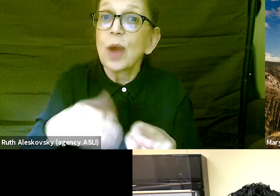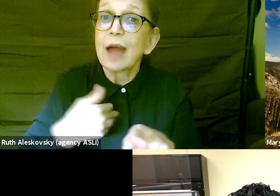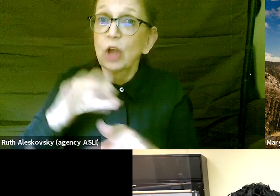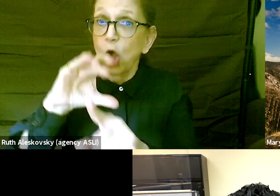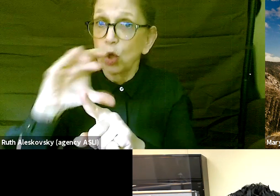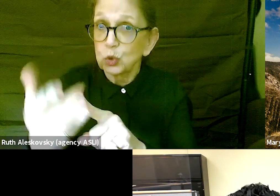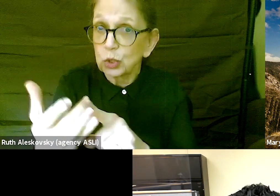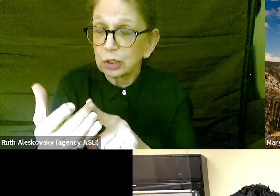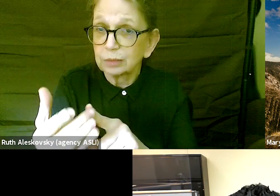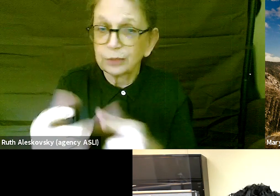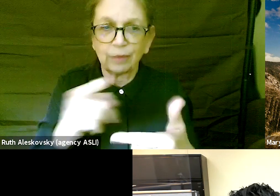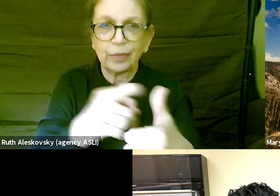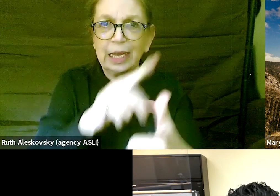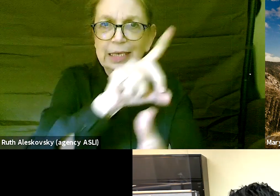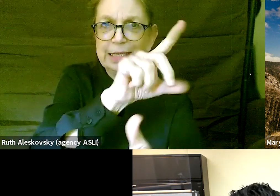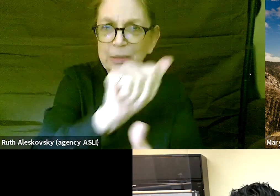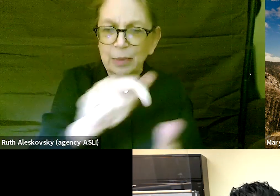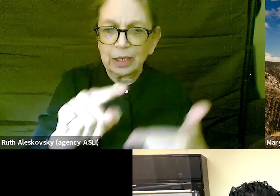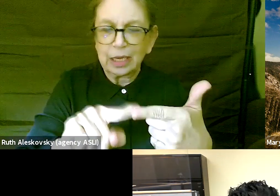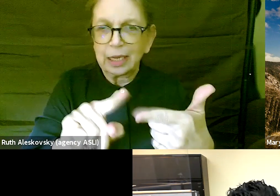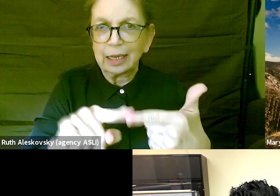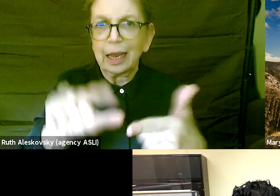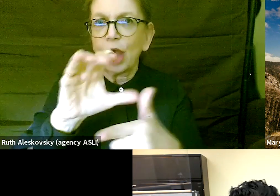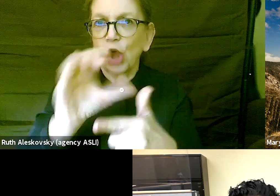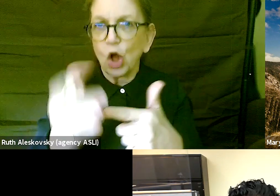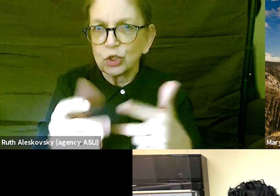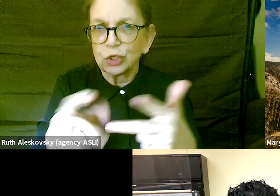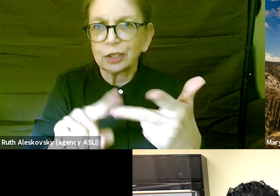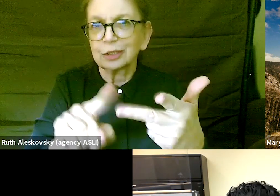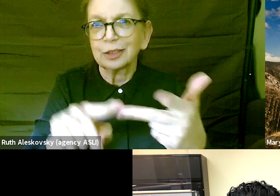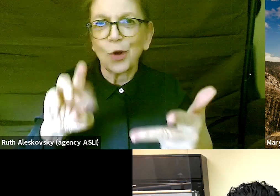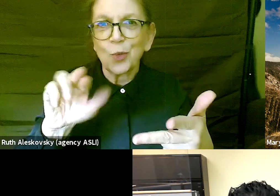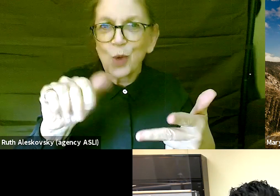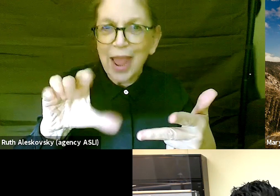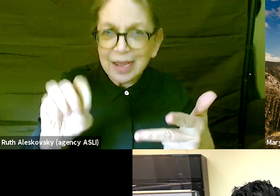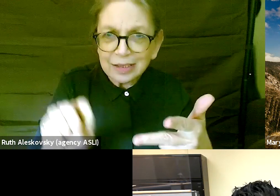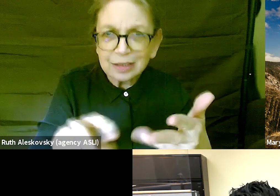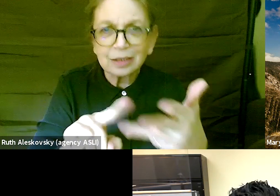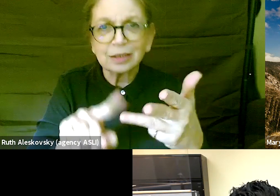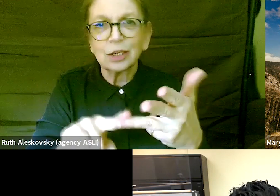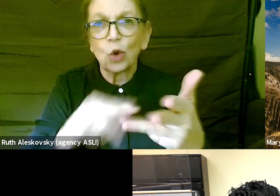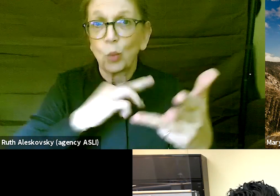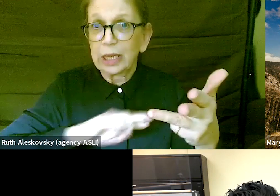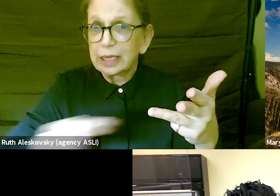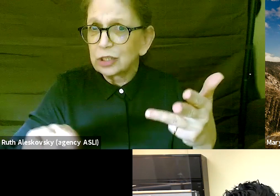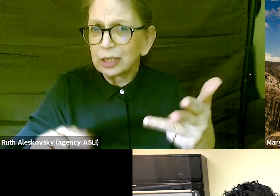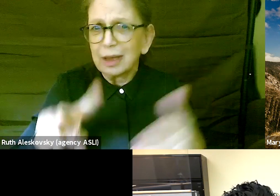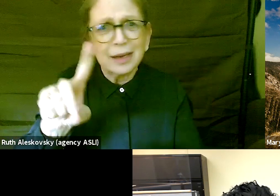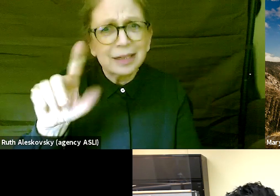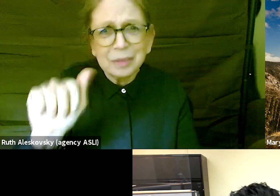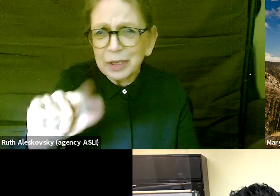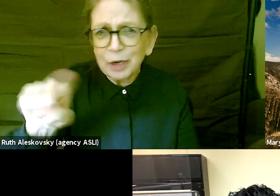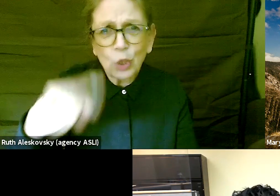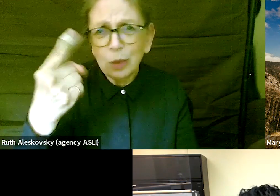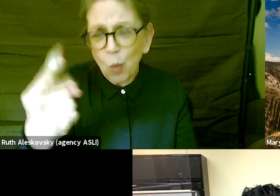you know, race, religion, all of this makes up who we are, right? And disability is just one aspect of that.